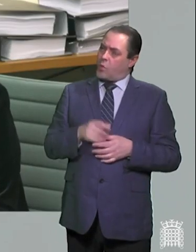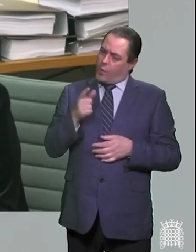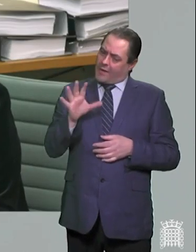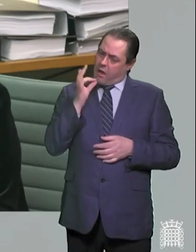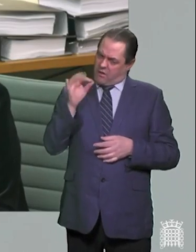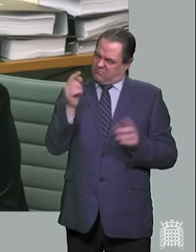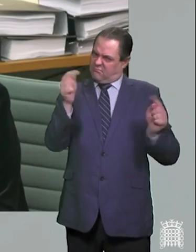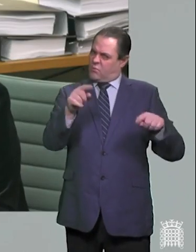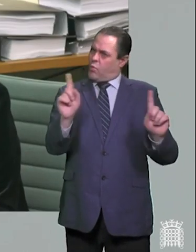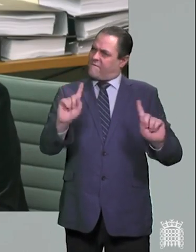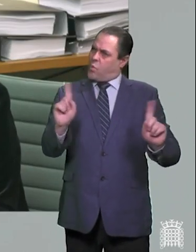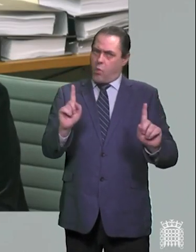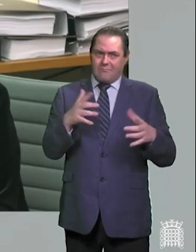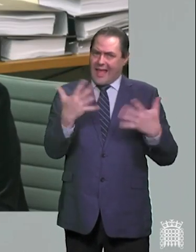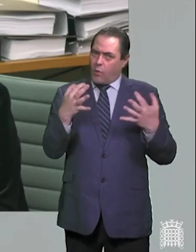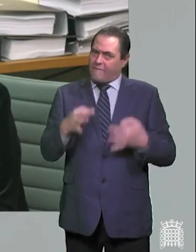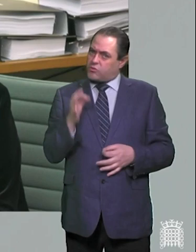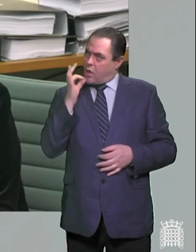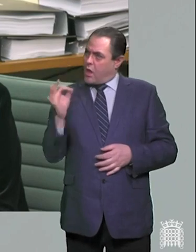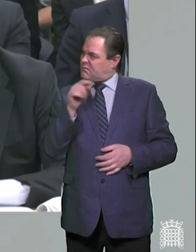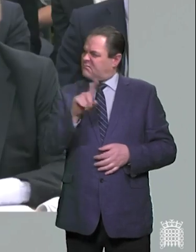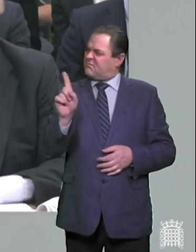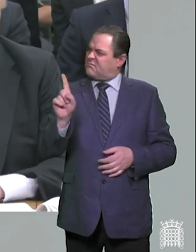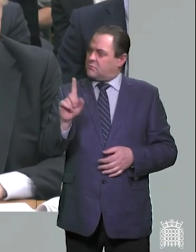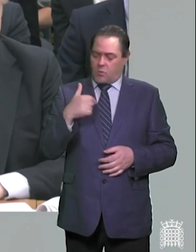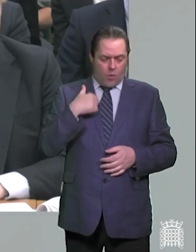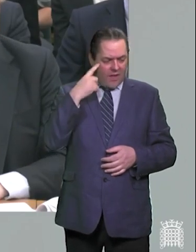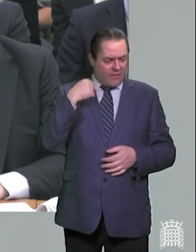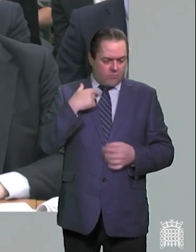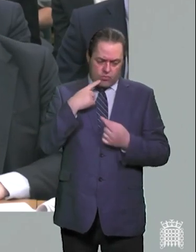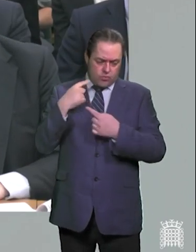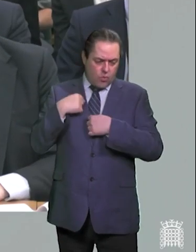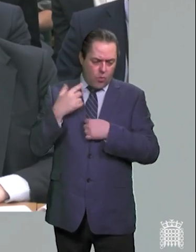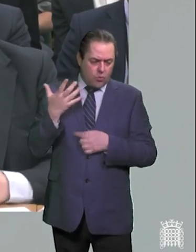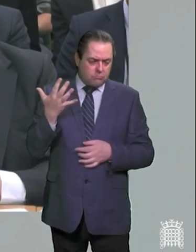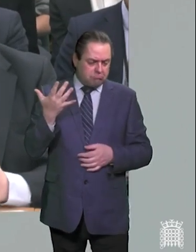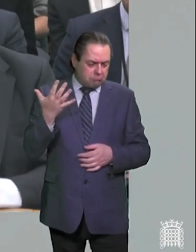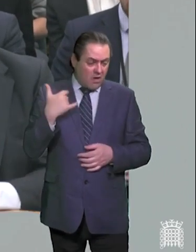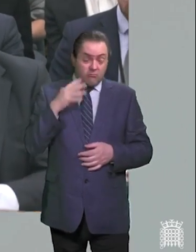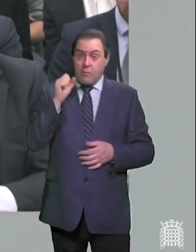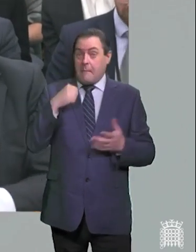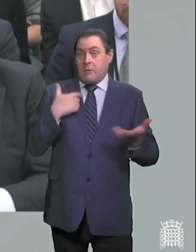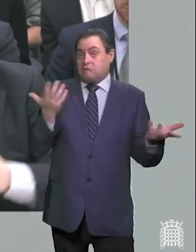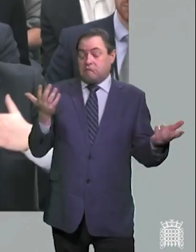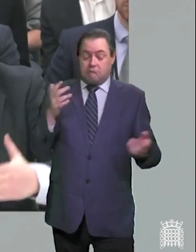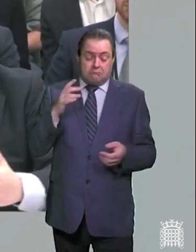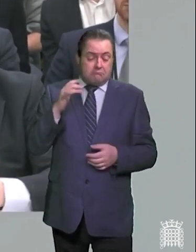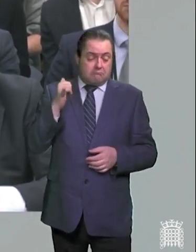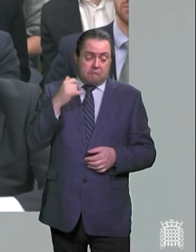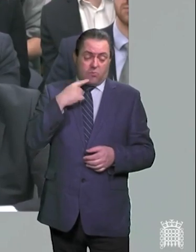of the gathering with any officials before it took place? Yes, I think I would have been told. I don't remember it. I think I would have been